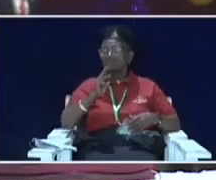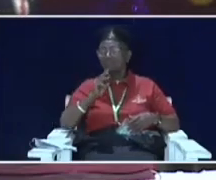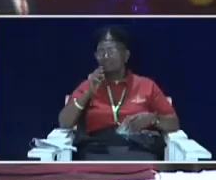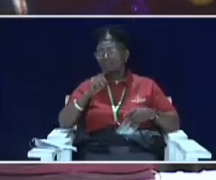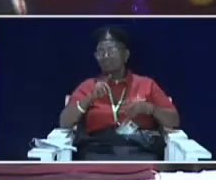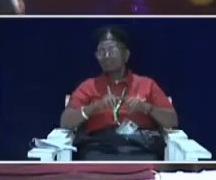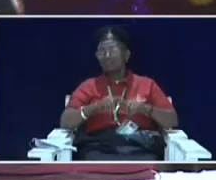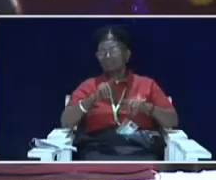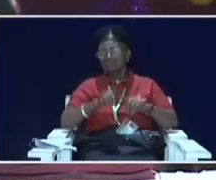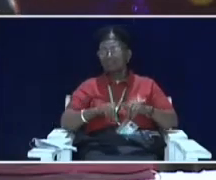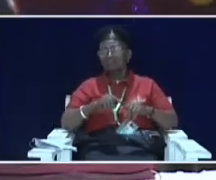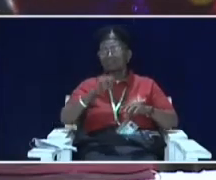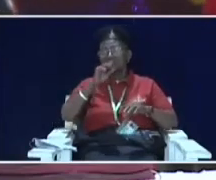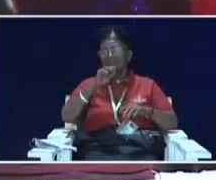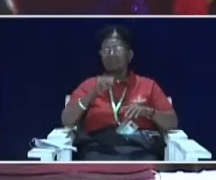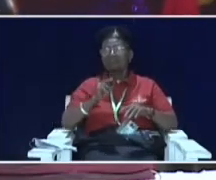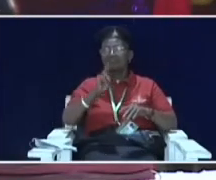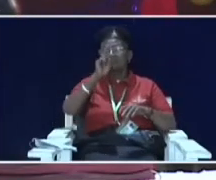depends on how thirsty